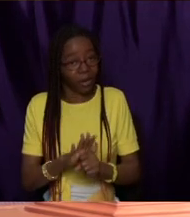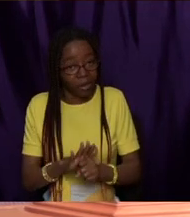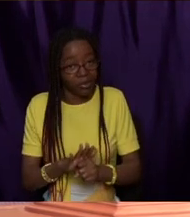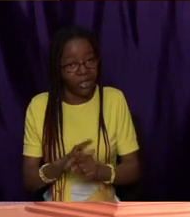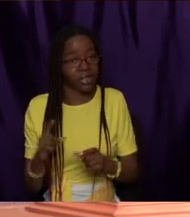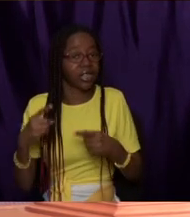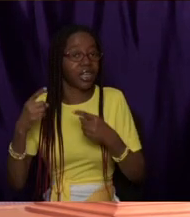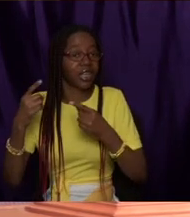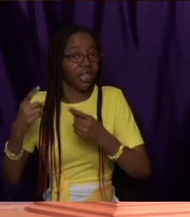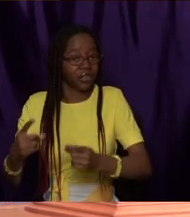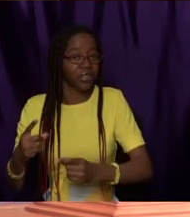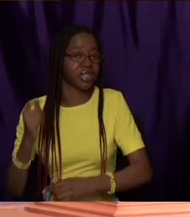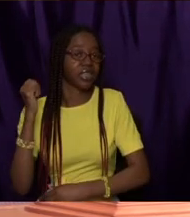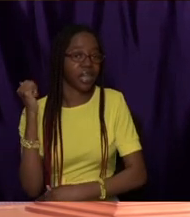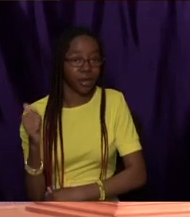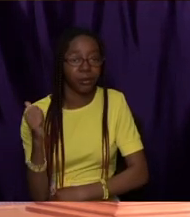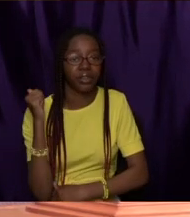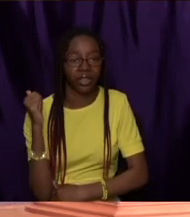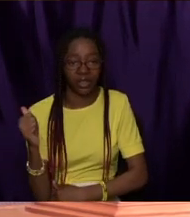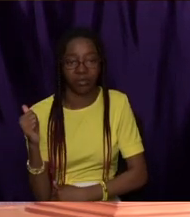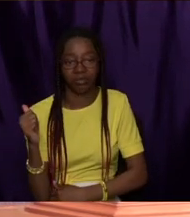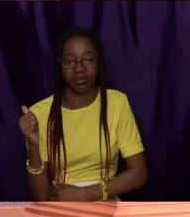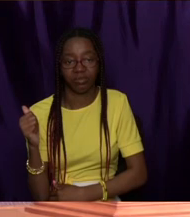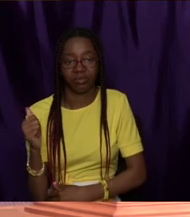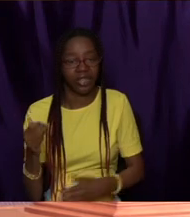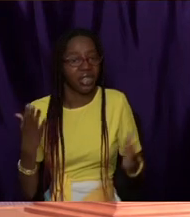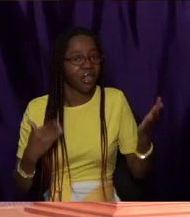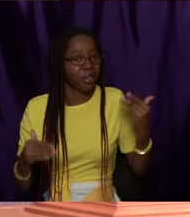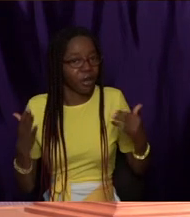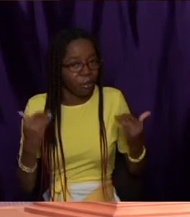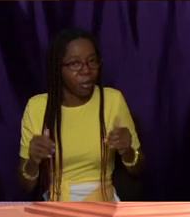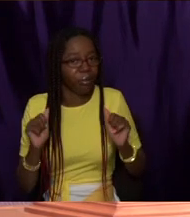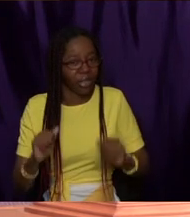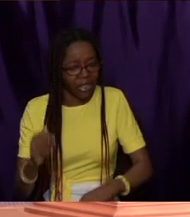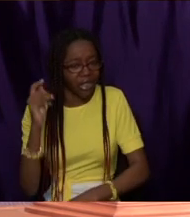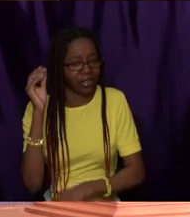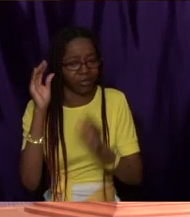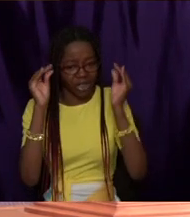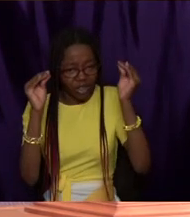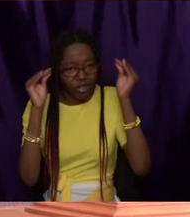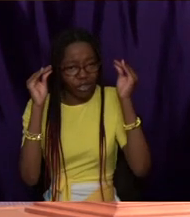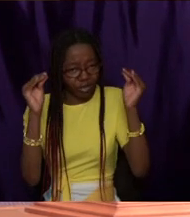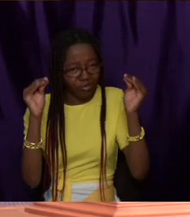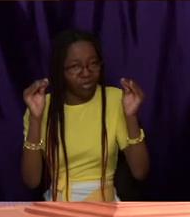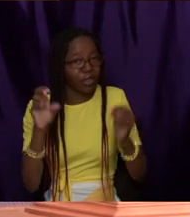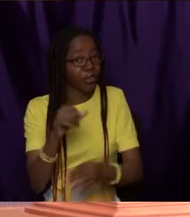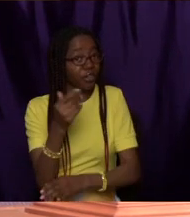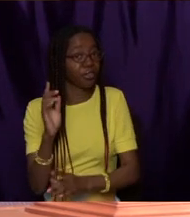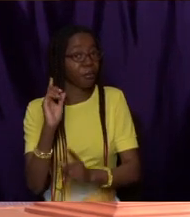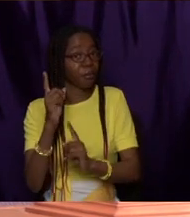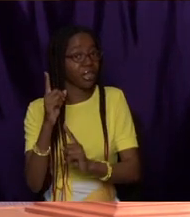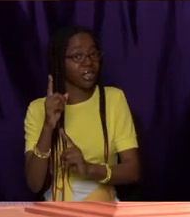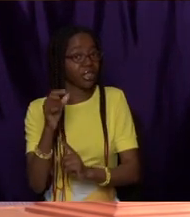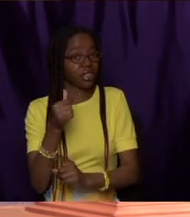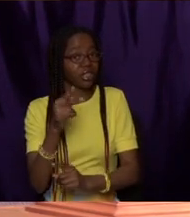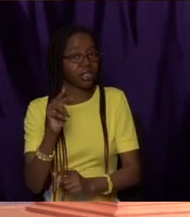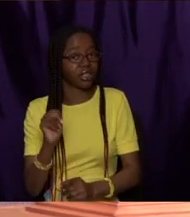given to Abraham. Come on, can I teach you just a couple of seconds? Genesis